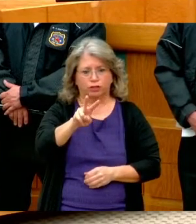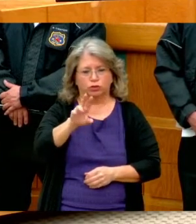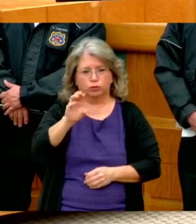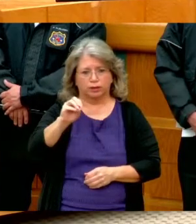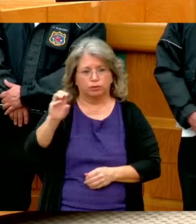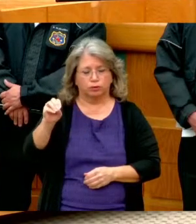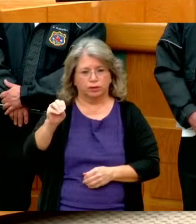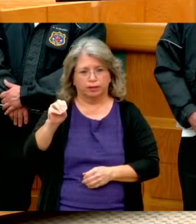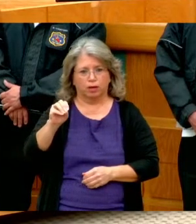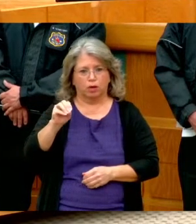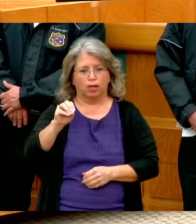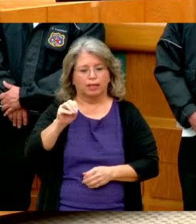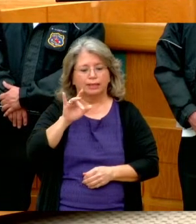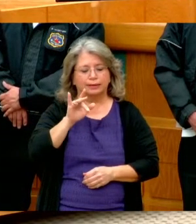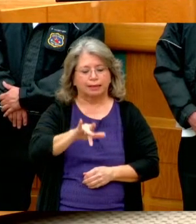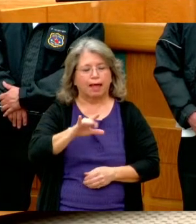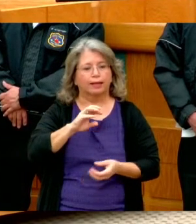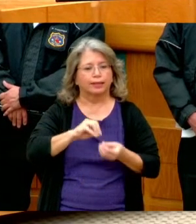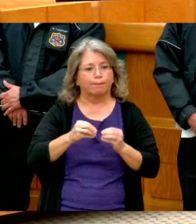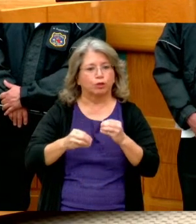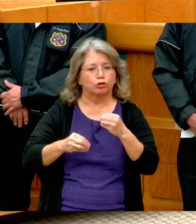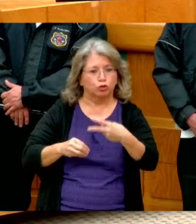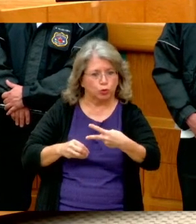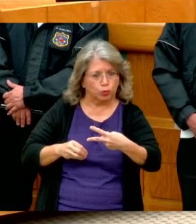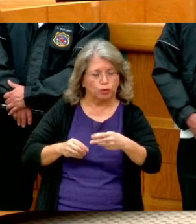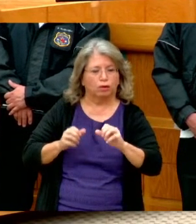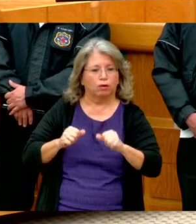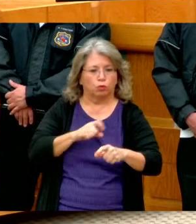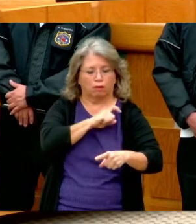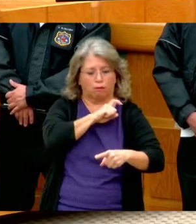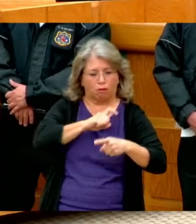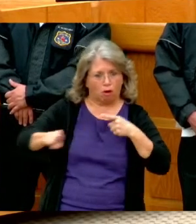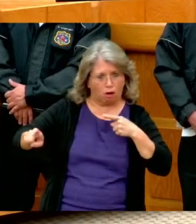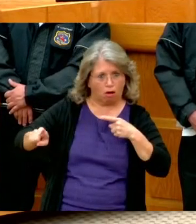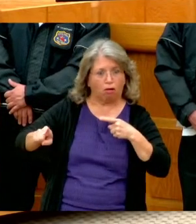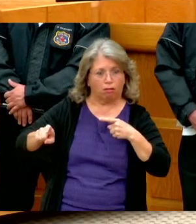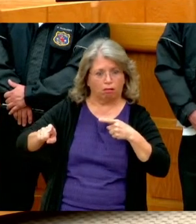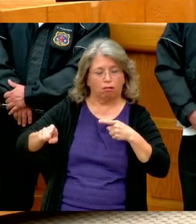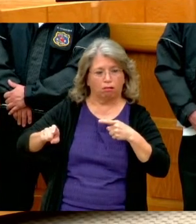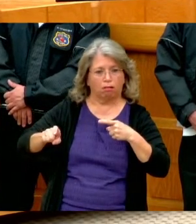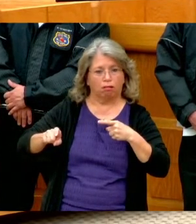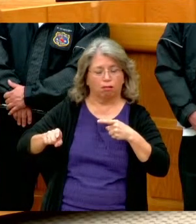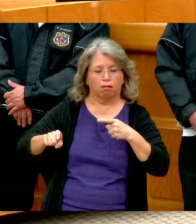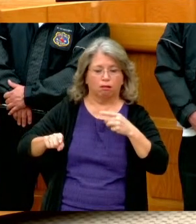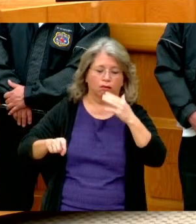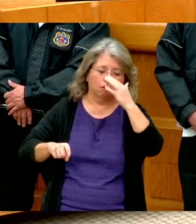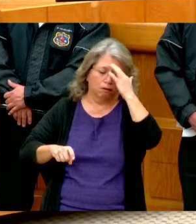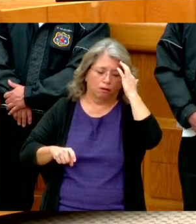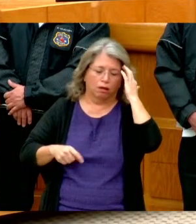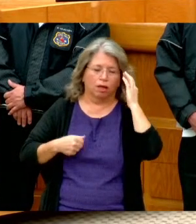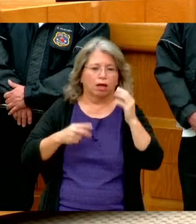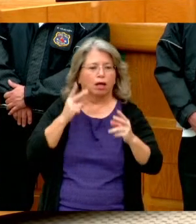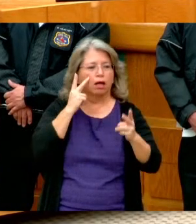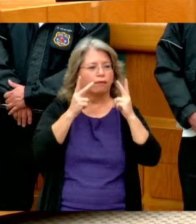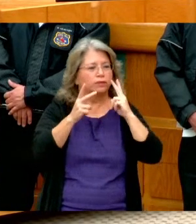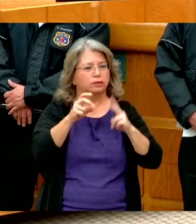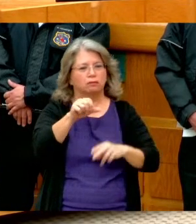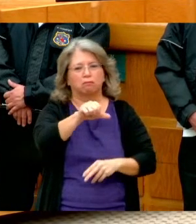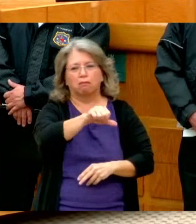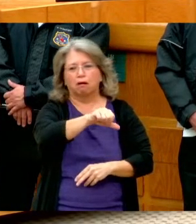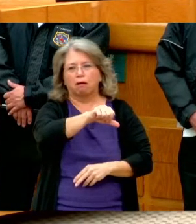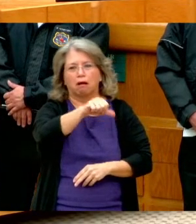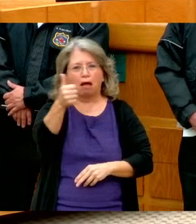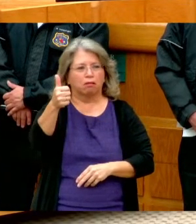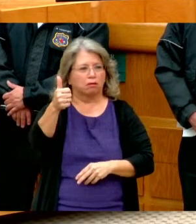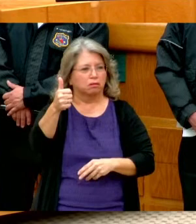826-7200, option number 2, that you can call. I have seen in other jurisdictions entire phone systems